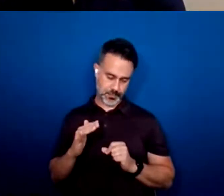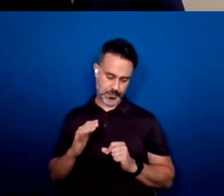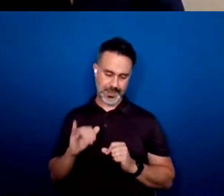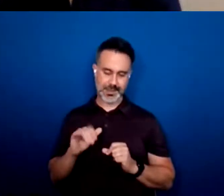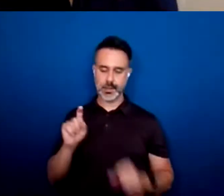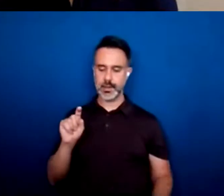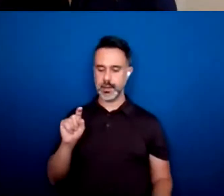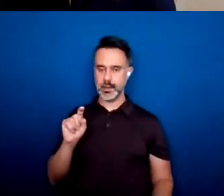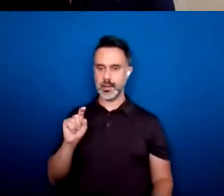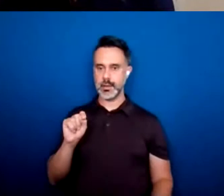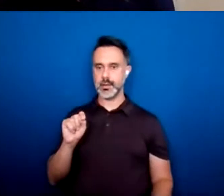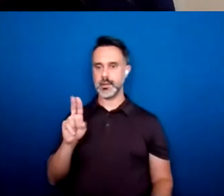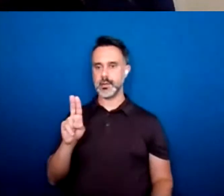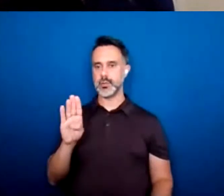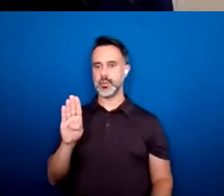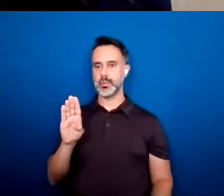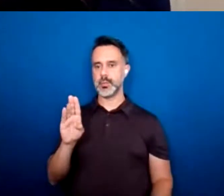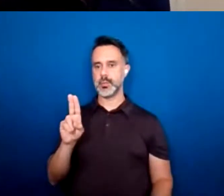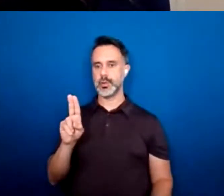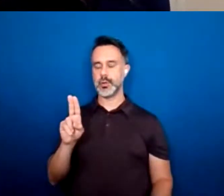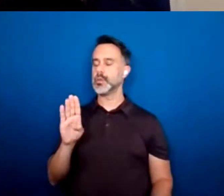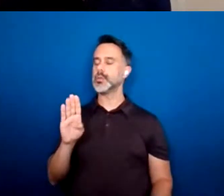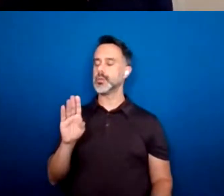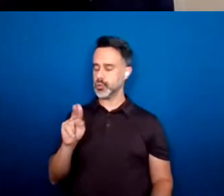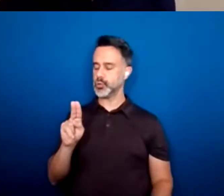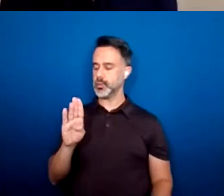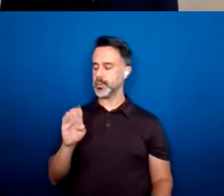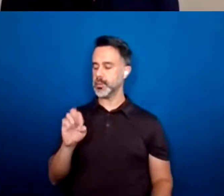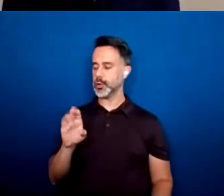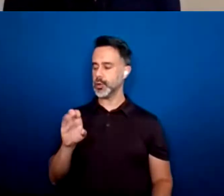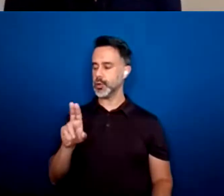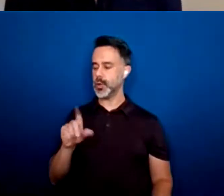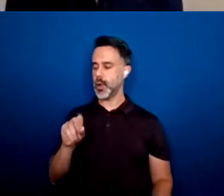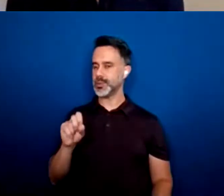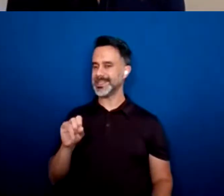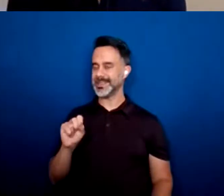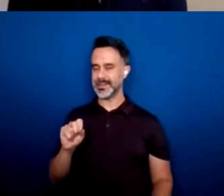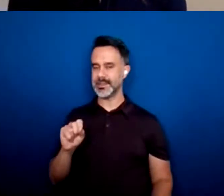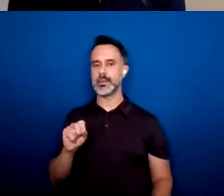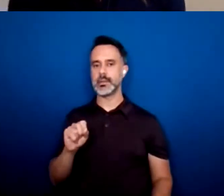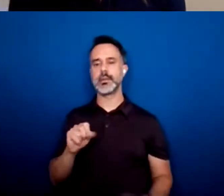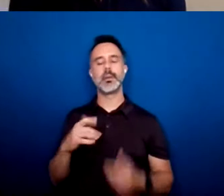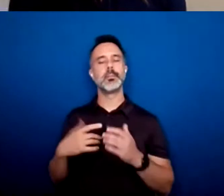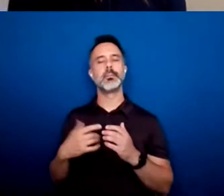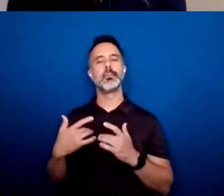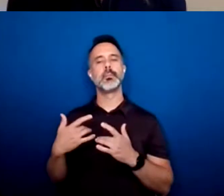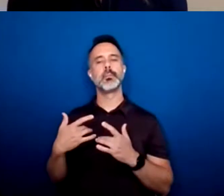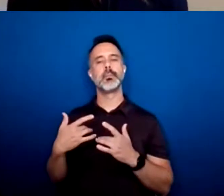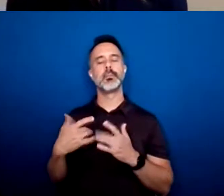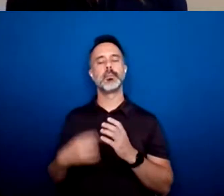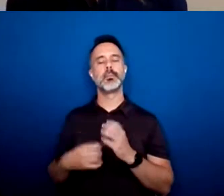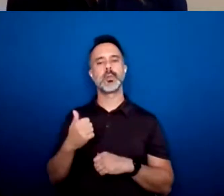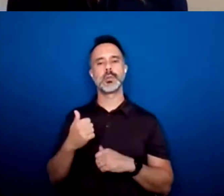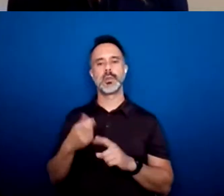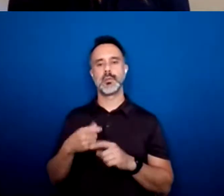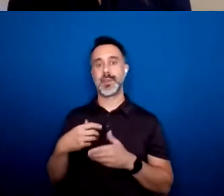tuberculosis that has been weakened. That's used mostly outside the United States in countries where there's a